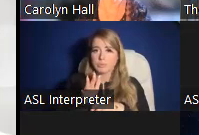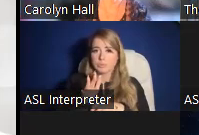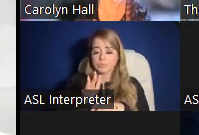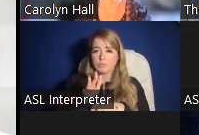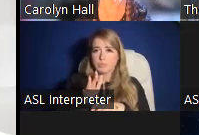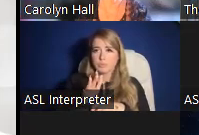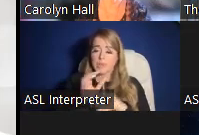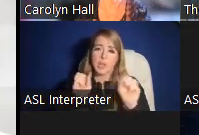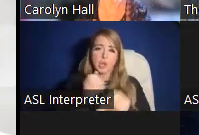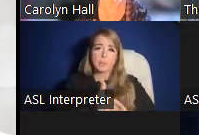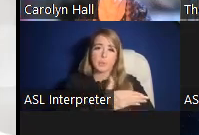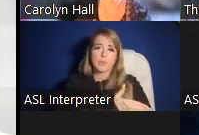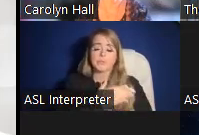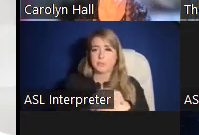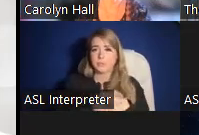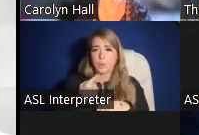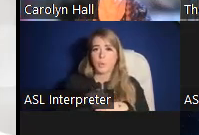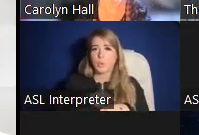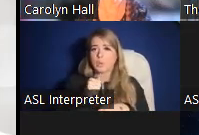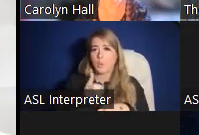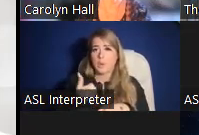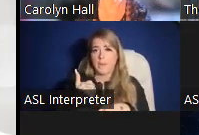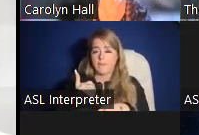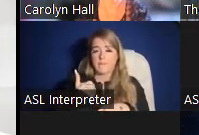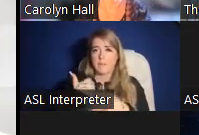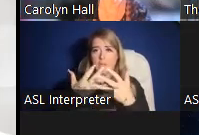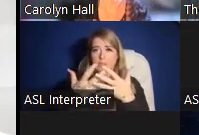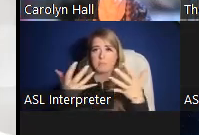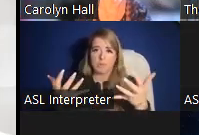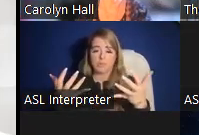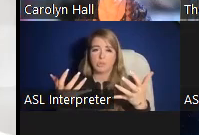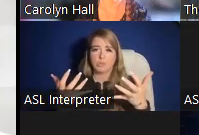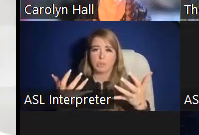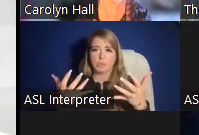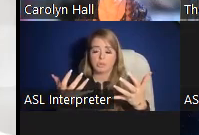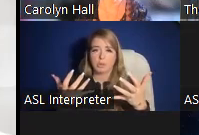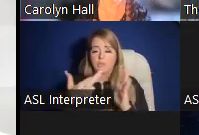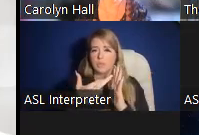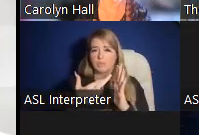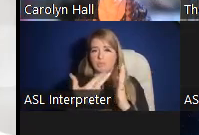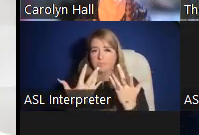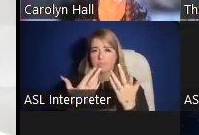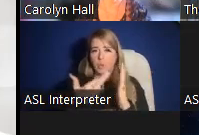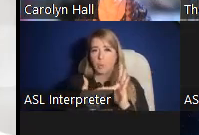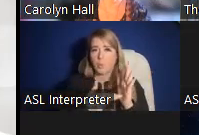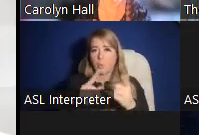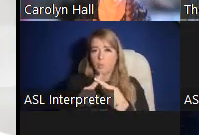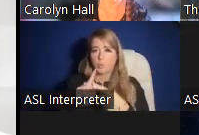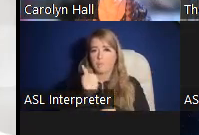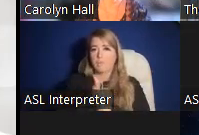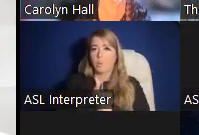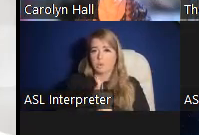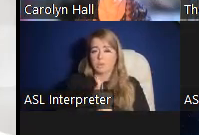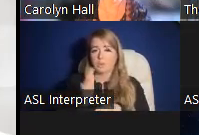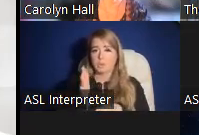can be improved, that we don't have as much of a rule to enforce to kind of